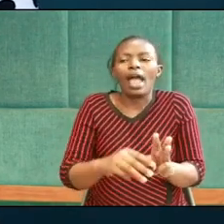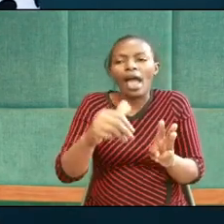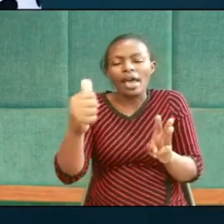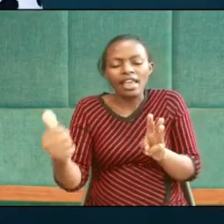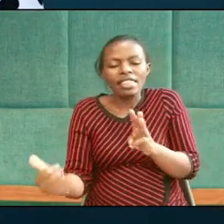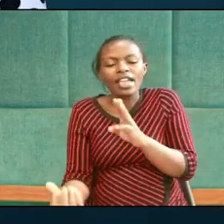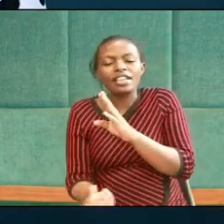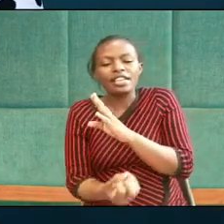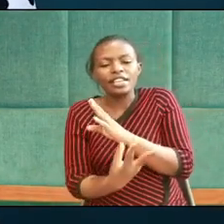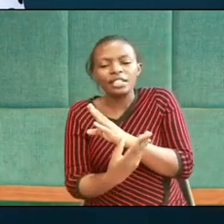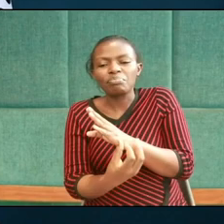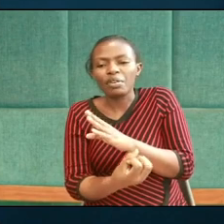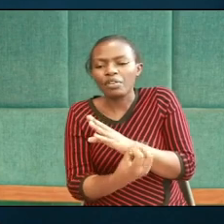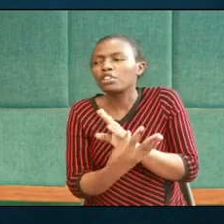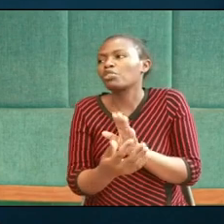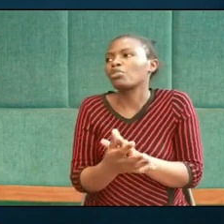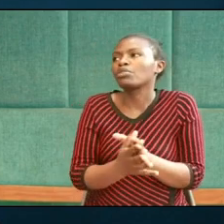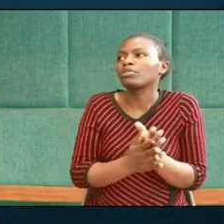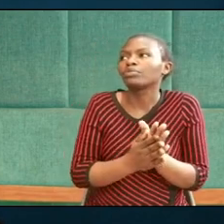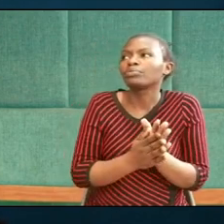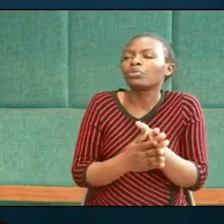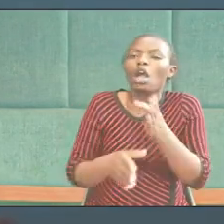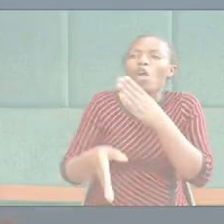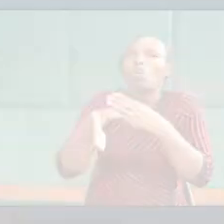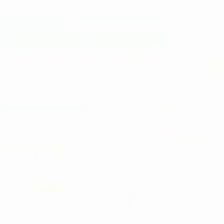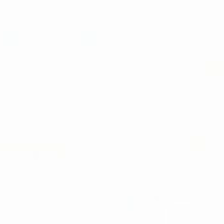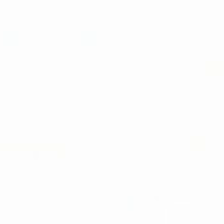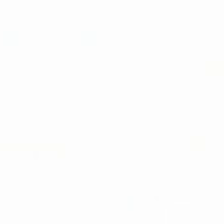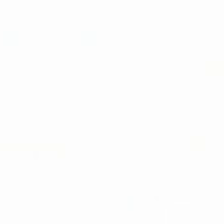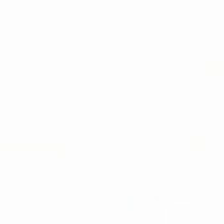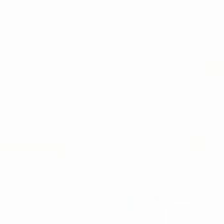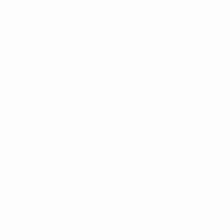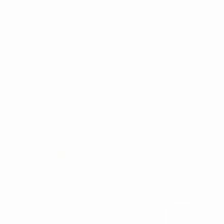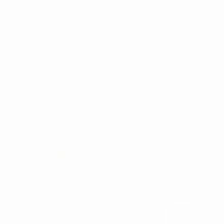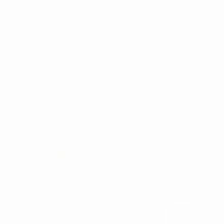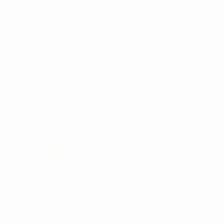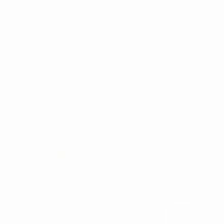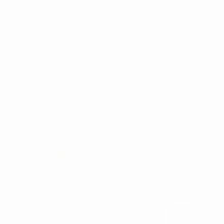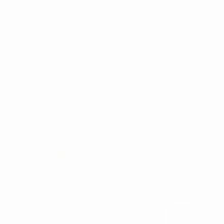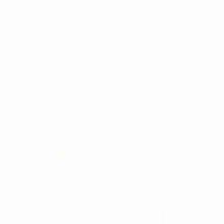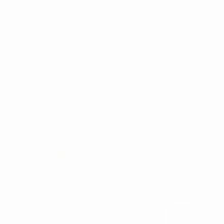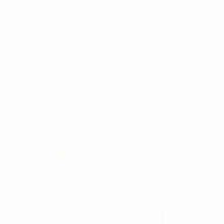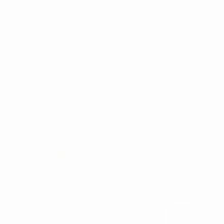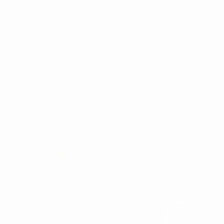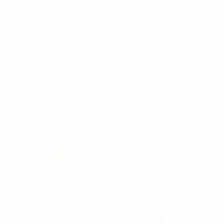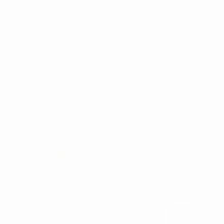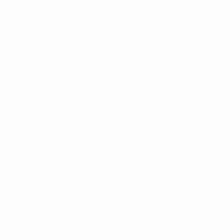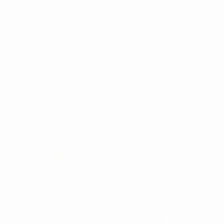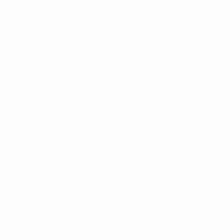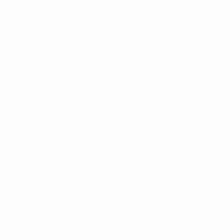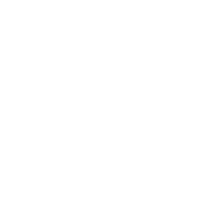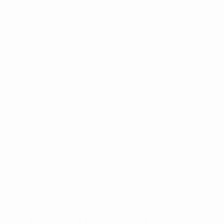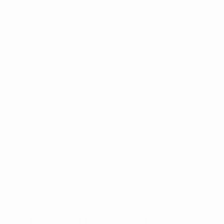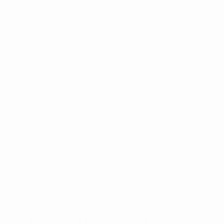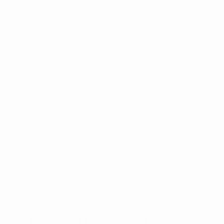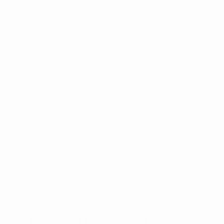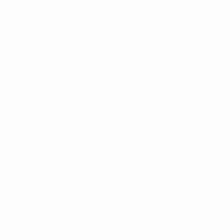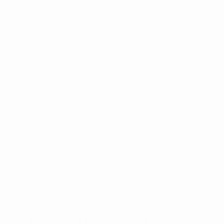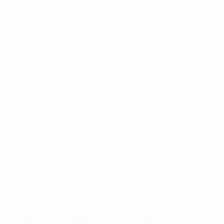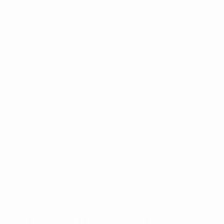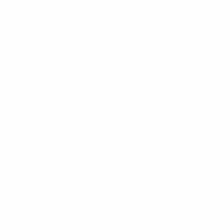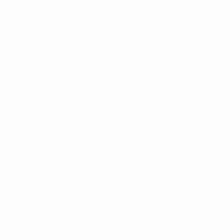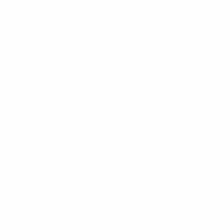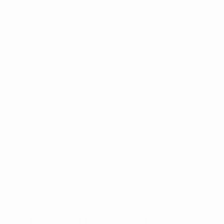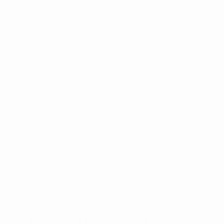inspiration. God is telling us to help us know about him through the prophets. Yeah?